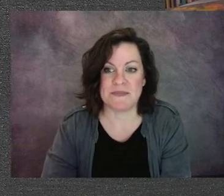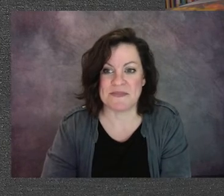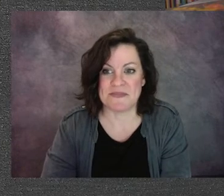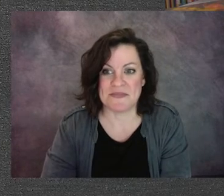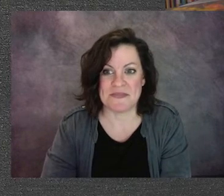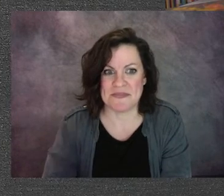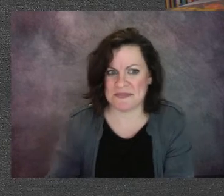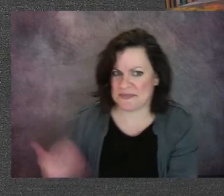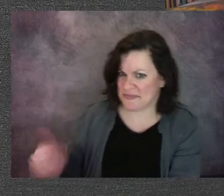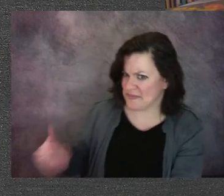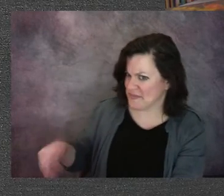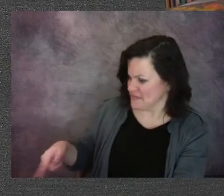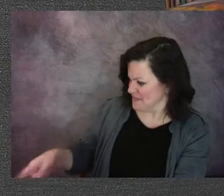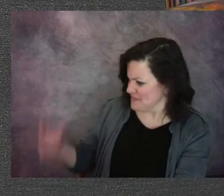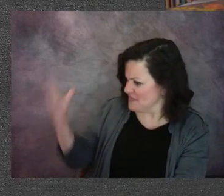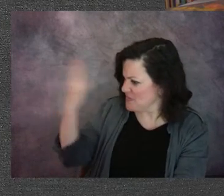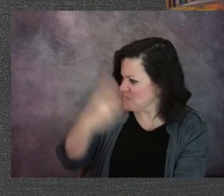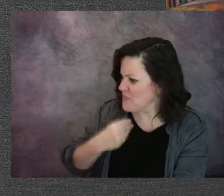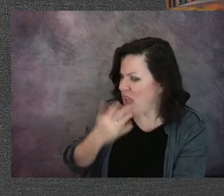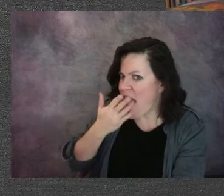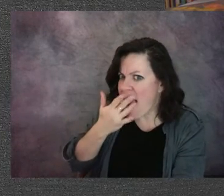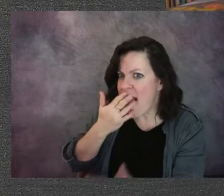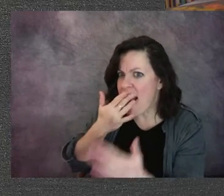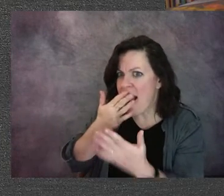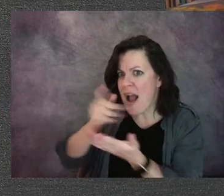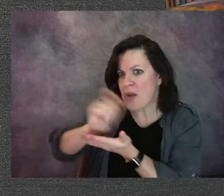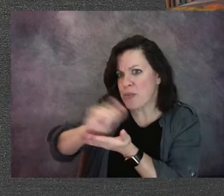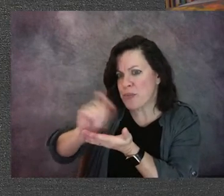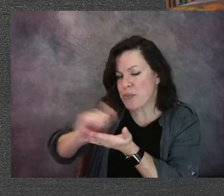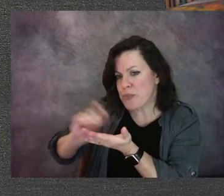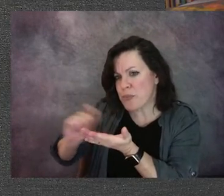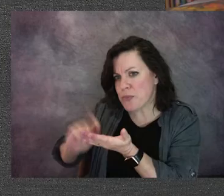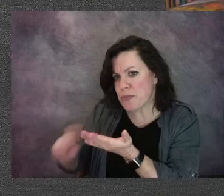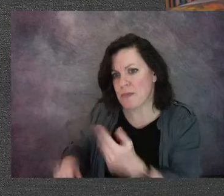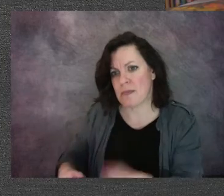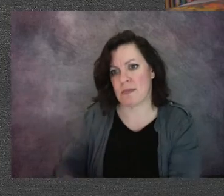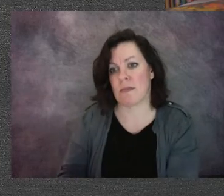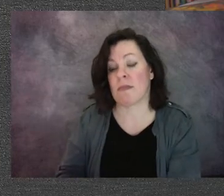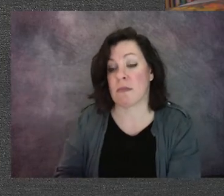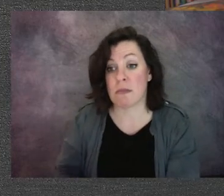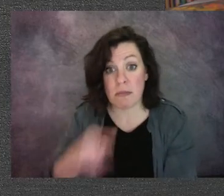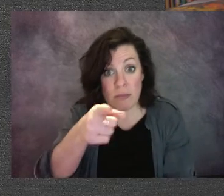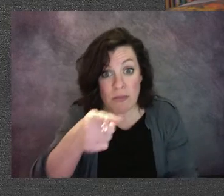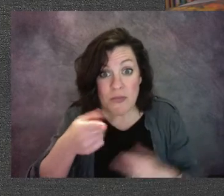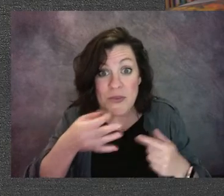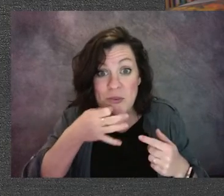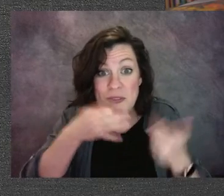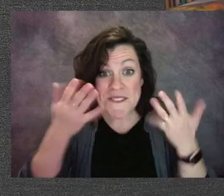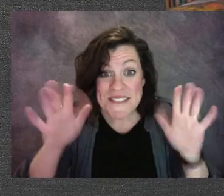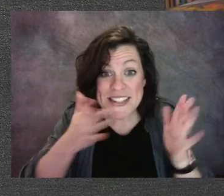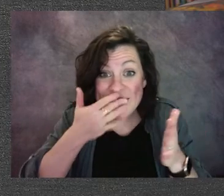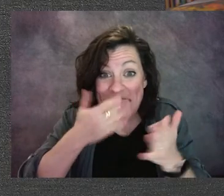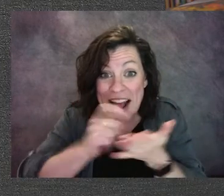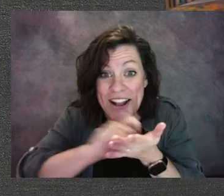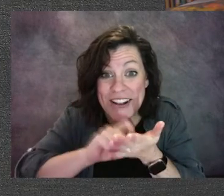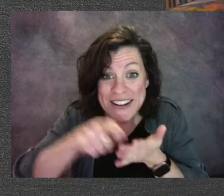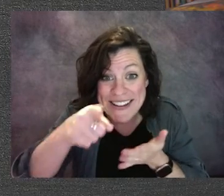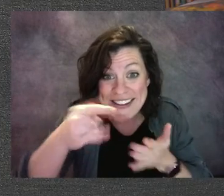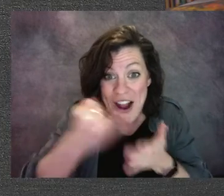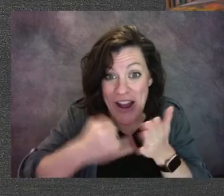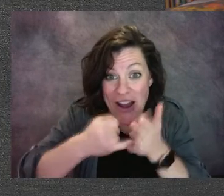together. Oh, Jean Marie, you did a fine job. Mm-hmm. Artist at home, are you about done